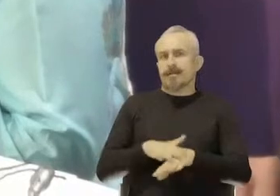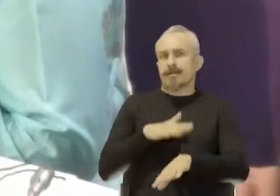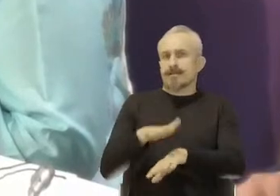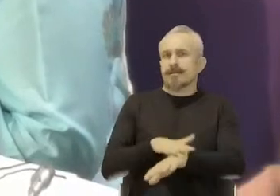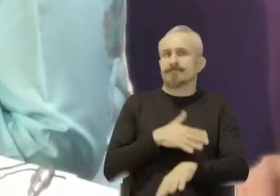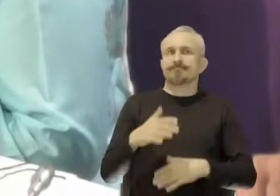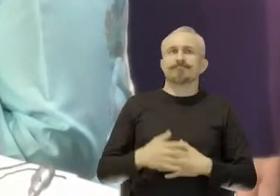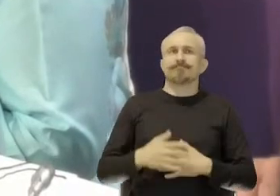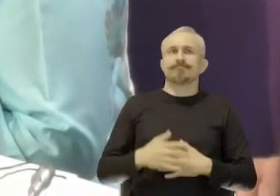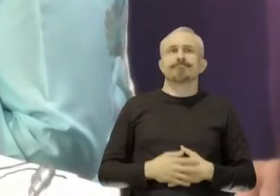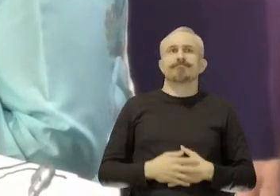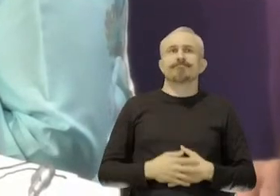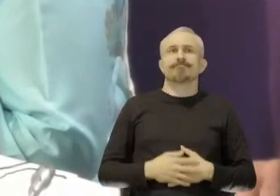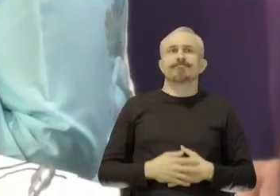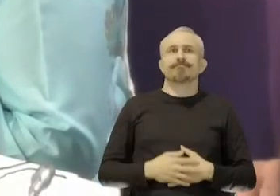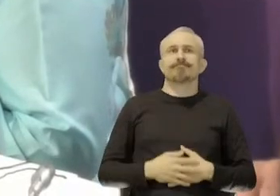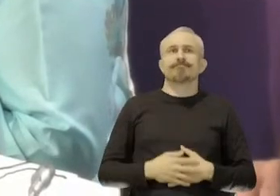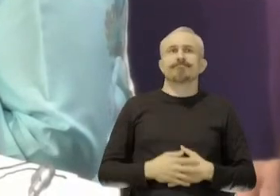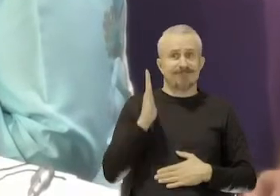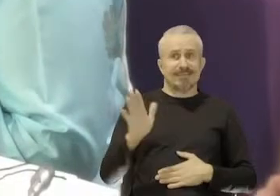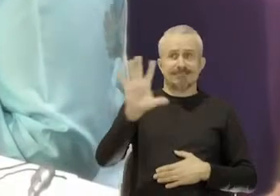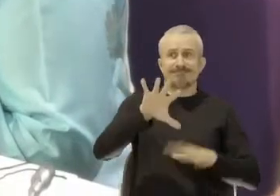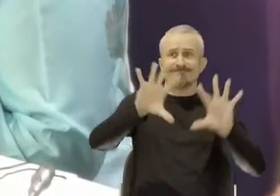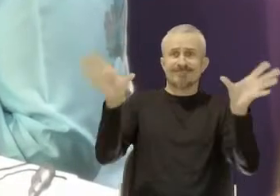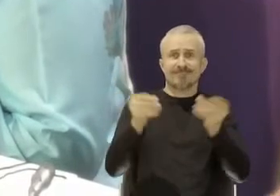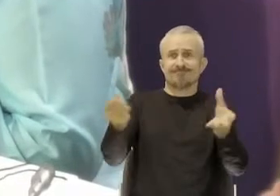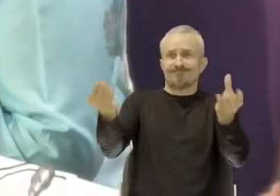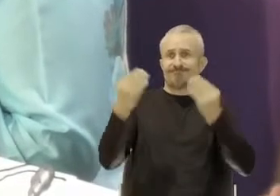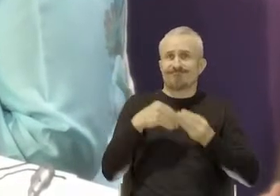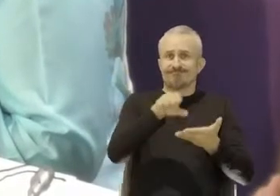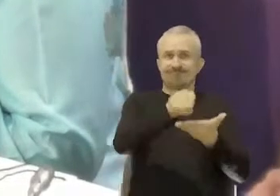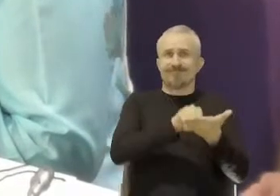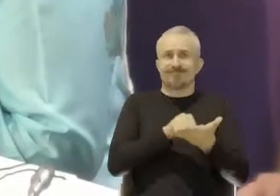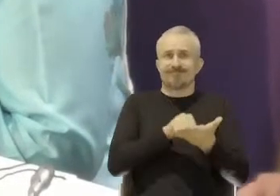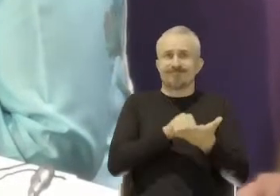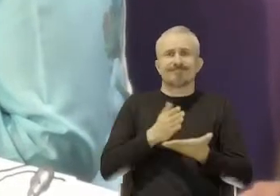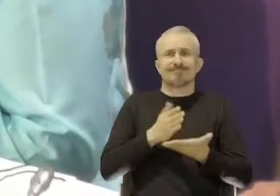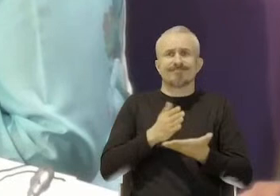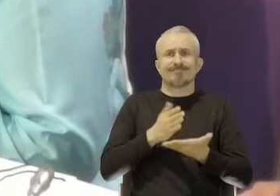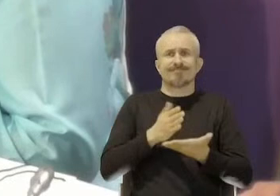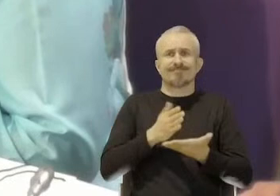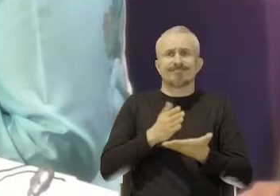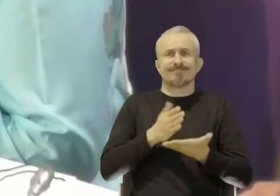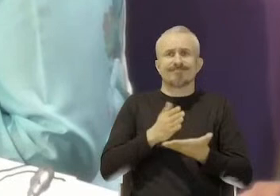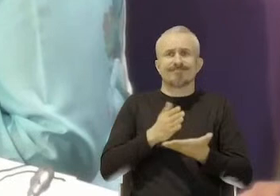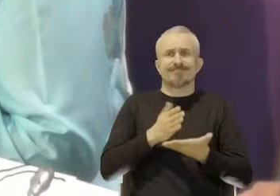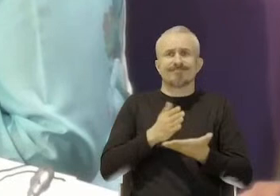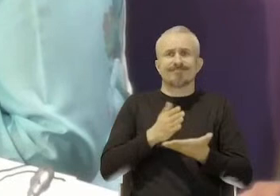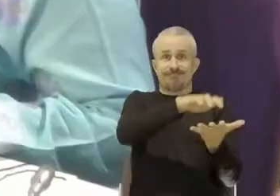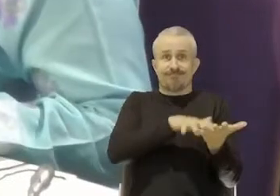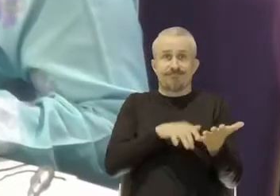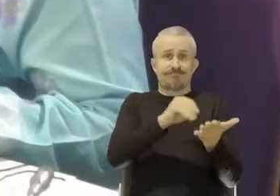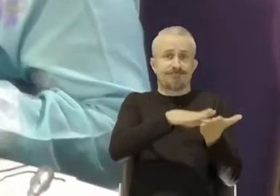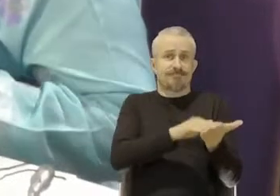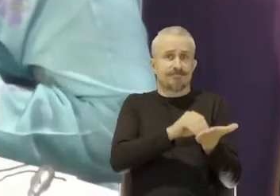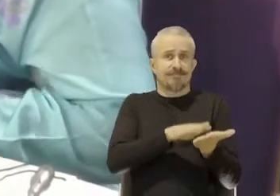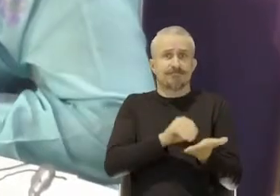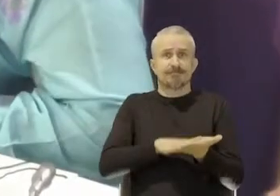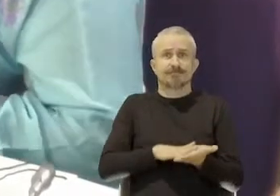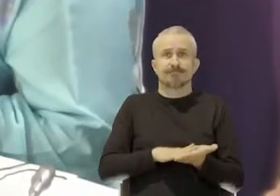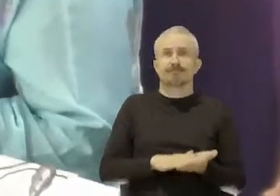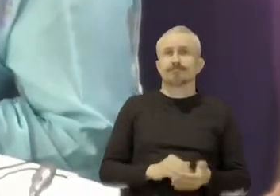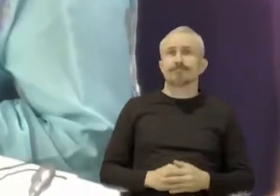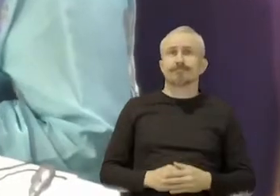your recommendation will be captured in our report of the WUF11, which will inform our work planning and fit into